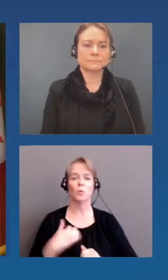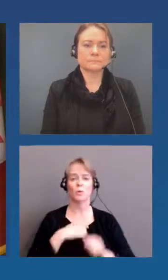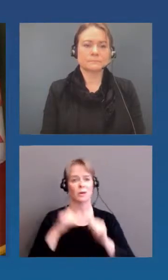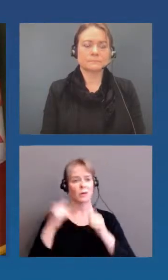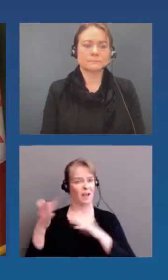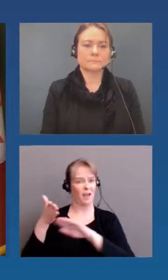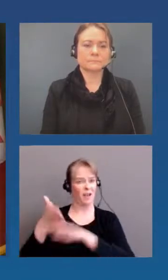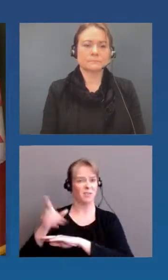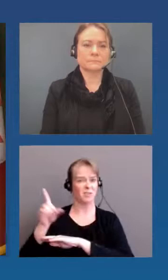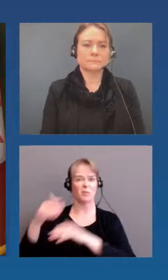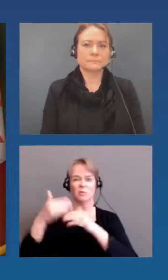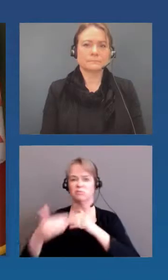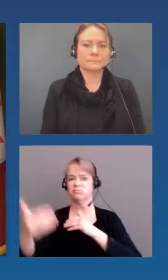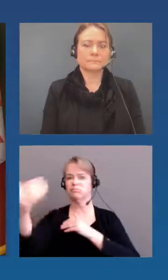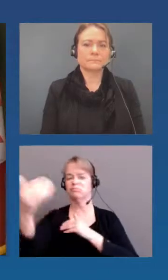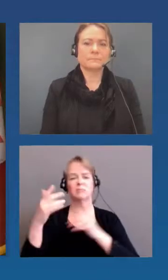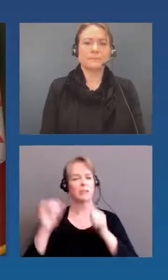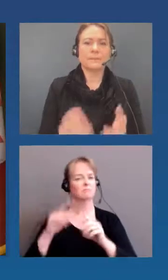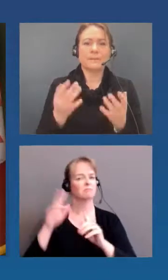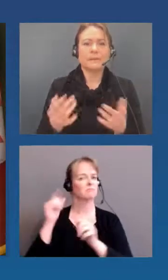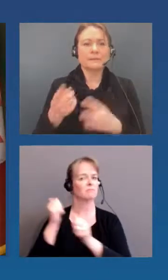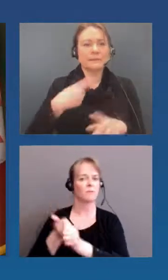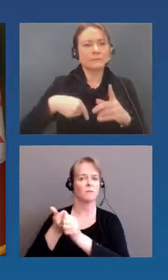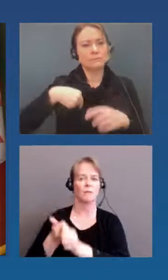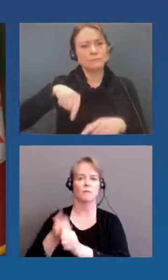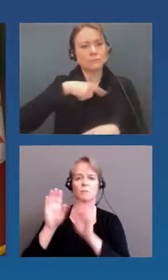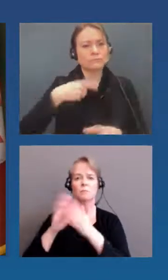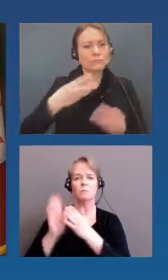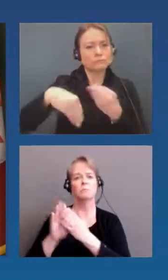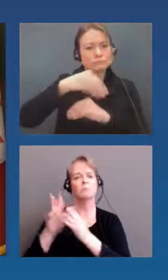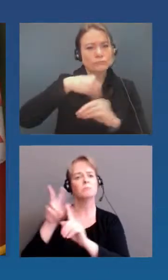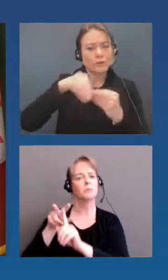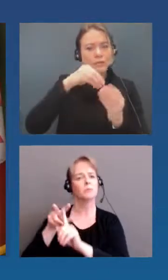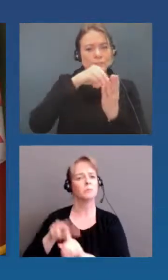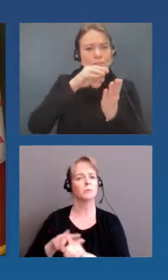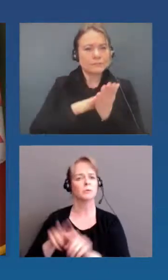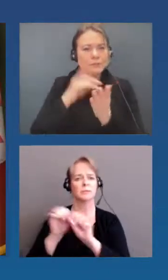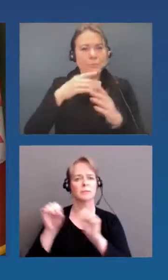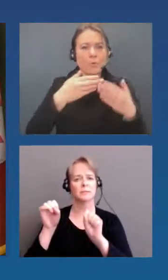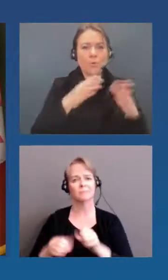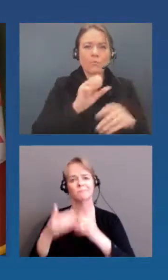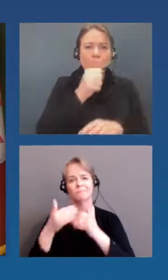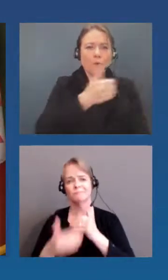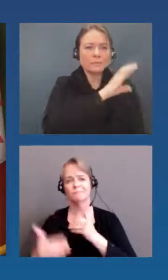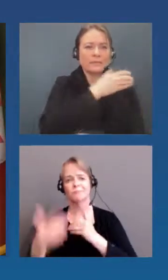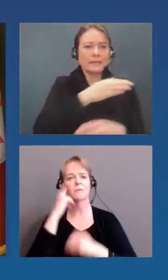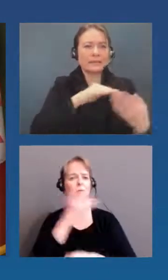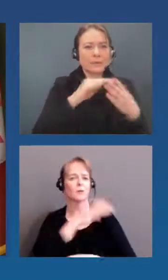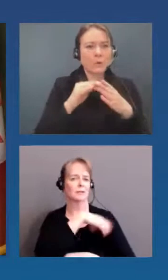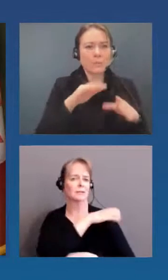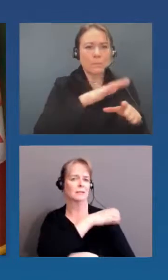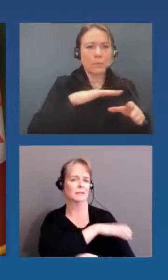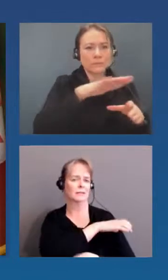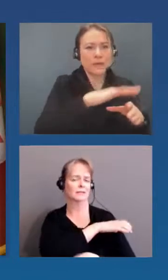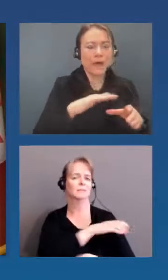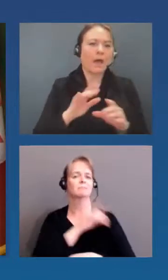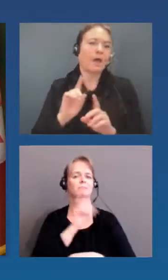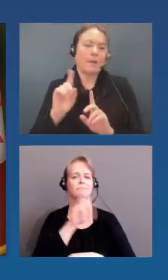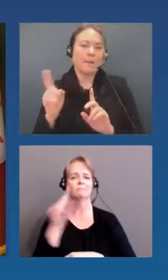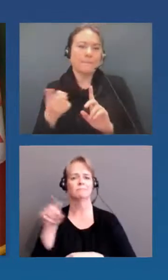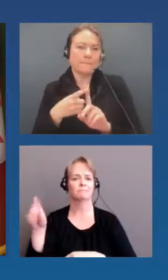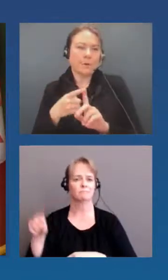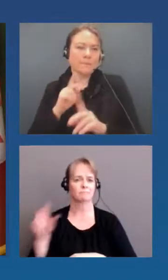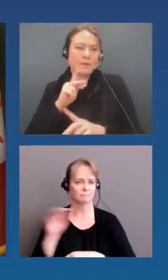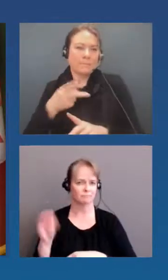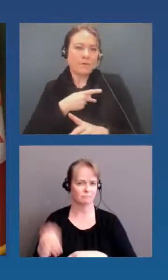launched. Nous élaborons actuellement des plans en vue d'ouvrir d'autres cliniques communautaires après le lancement du système